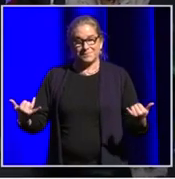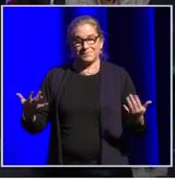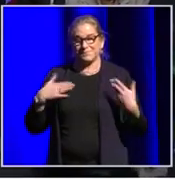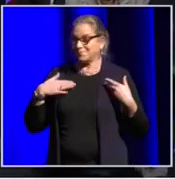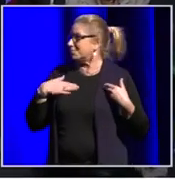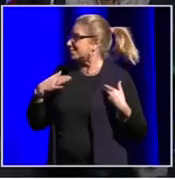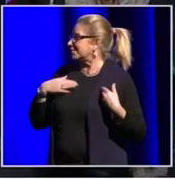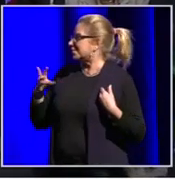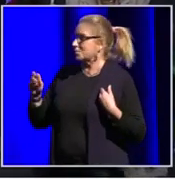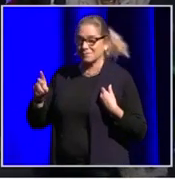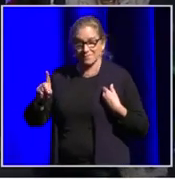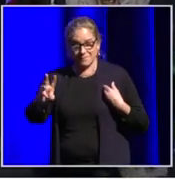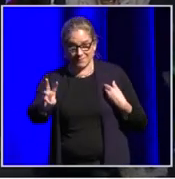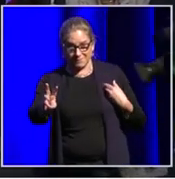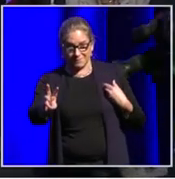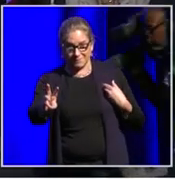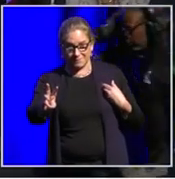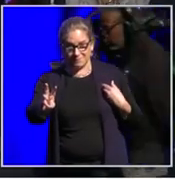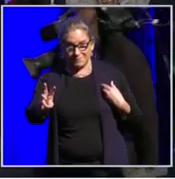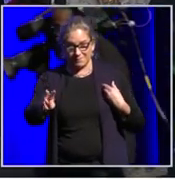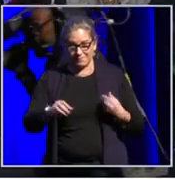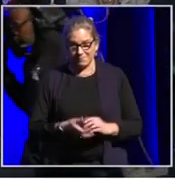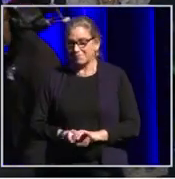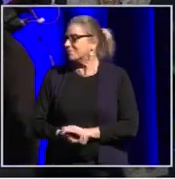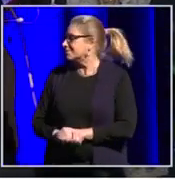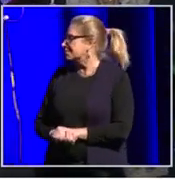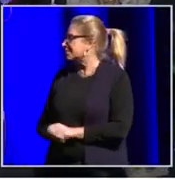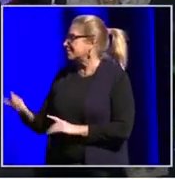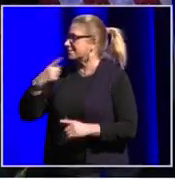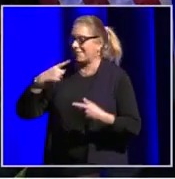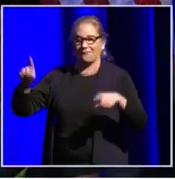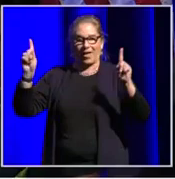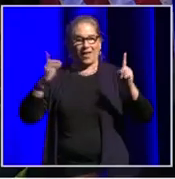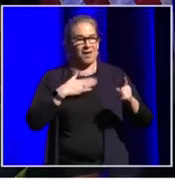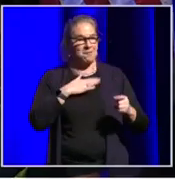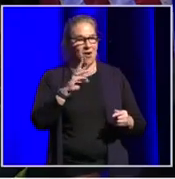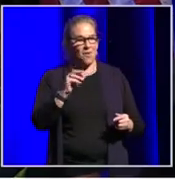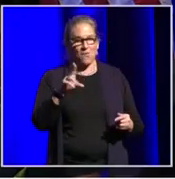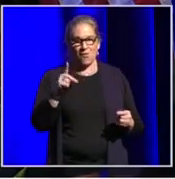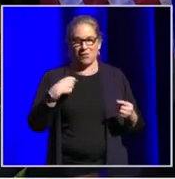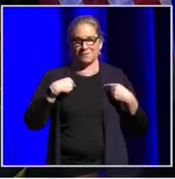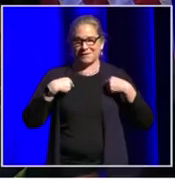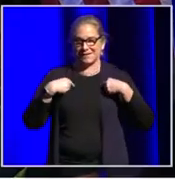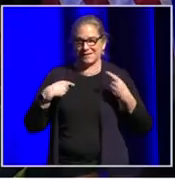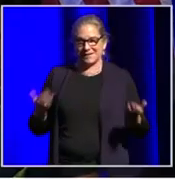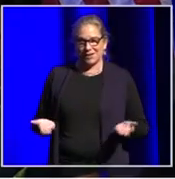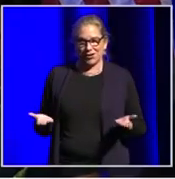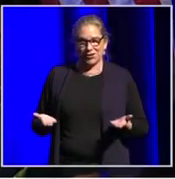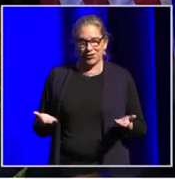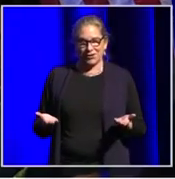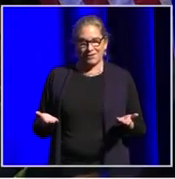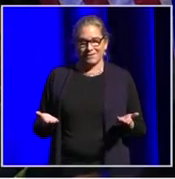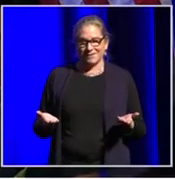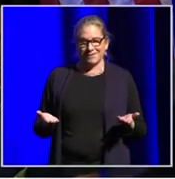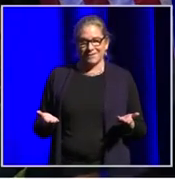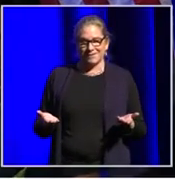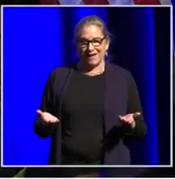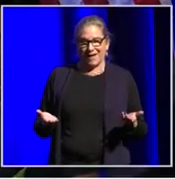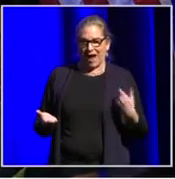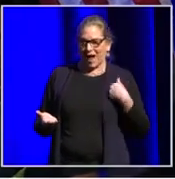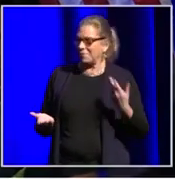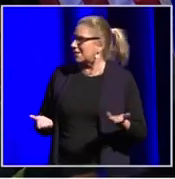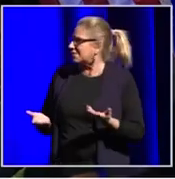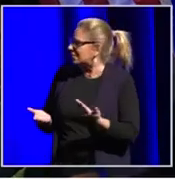Well, earlier you recognized some of the former members of the council who are here, and someone just whispered to me